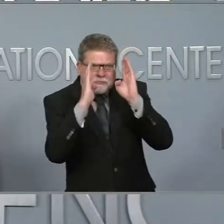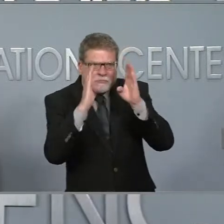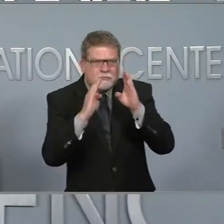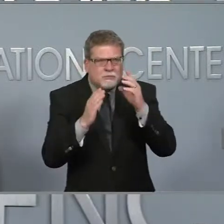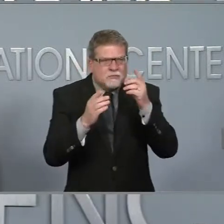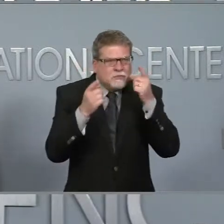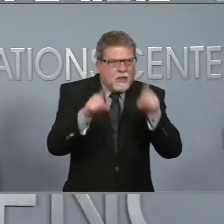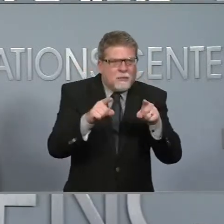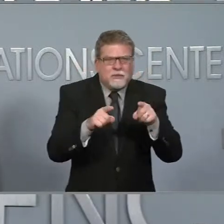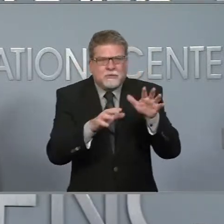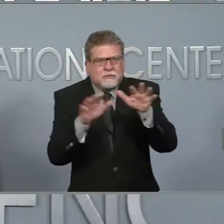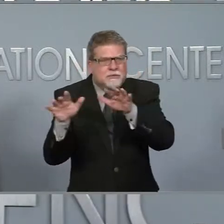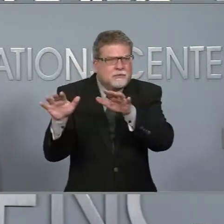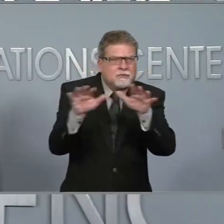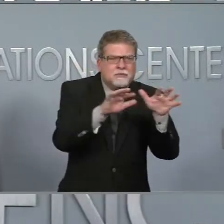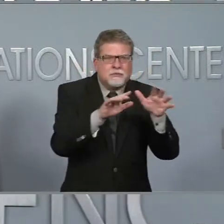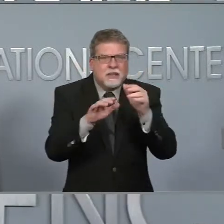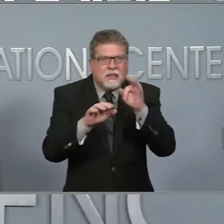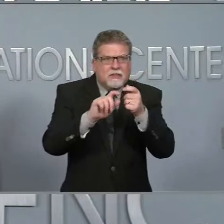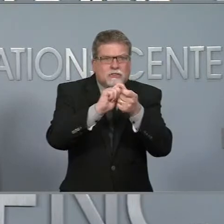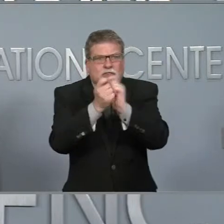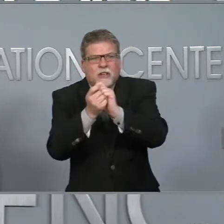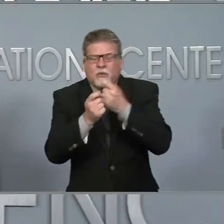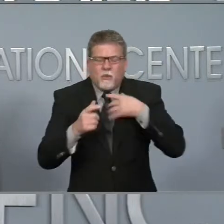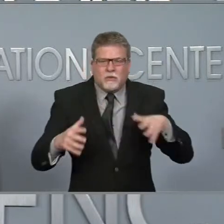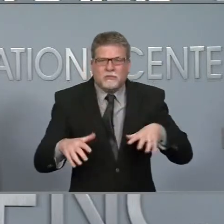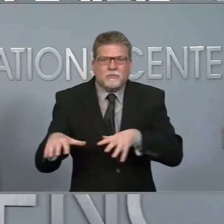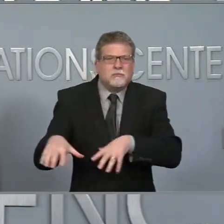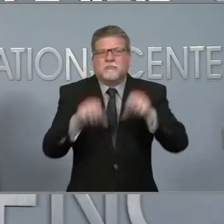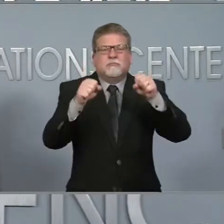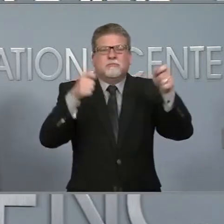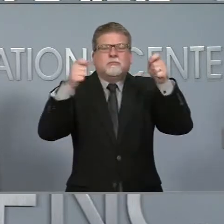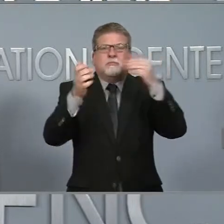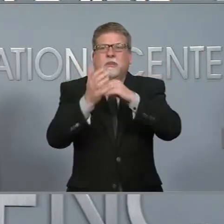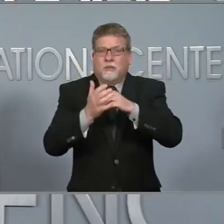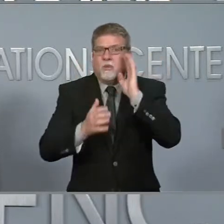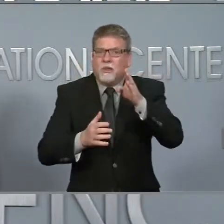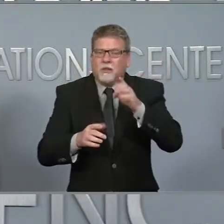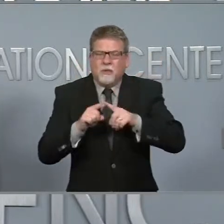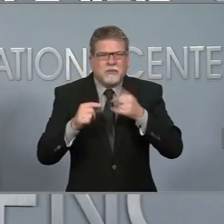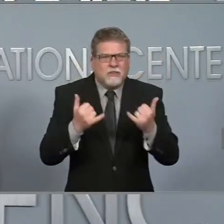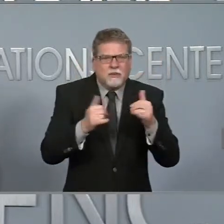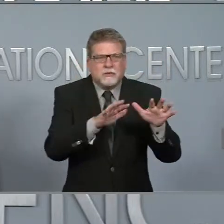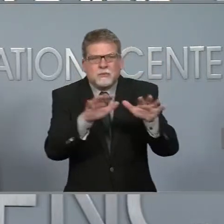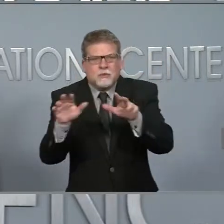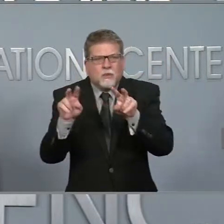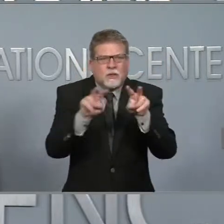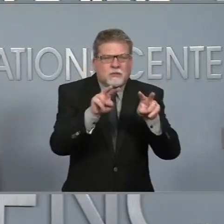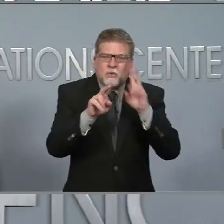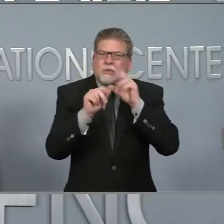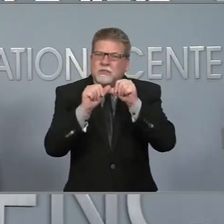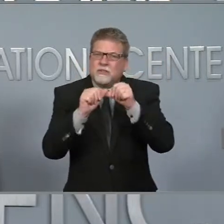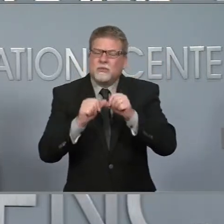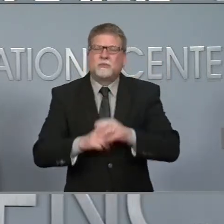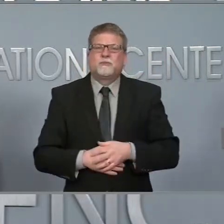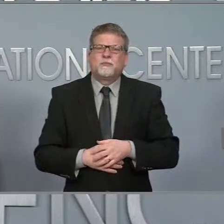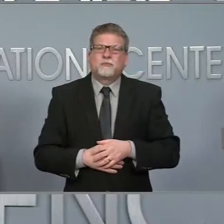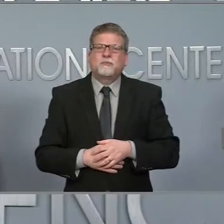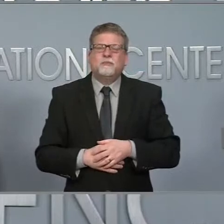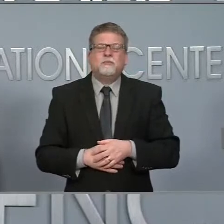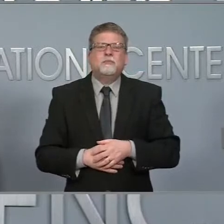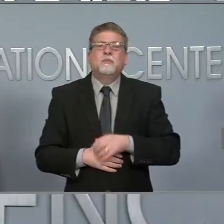in the virus so that we can protect the health and well-being of North Carolinians. If you or your children have not